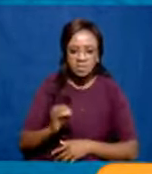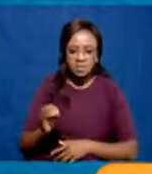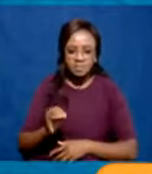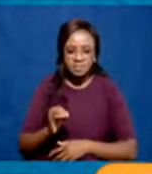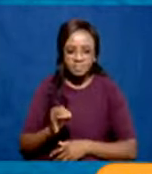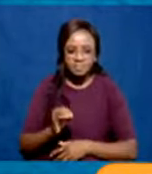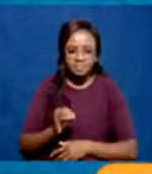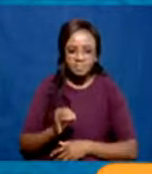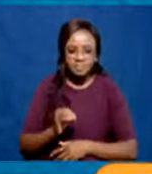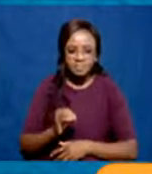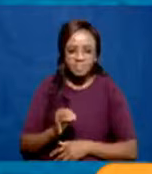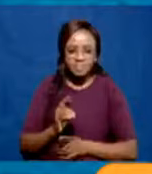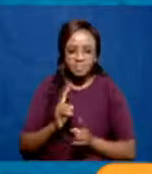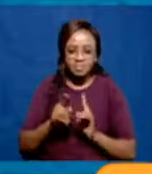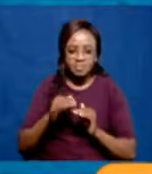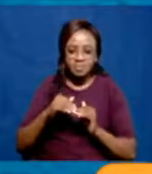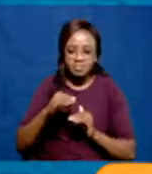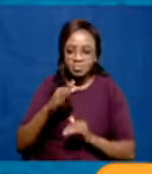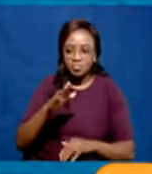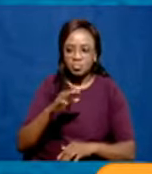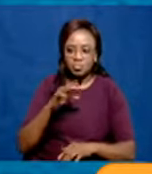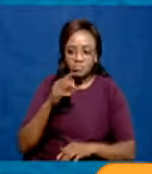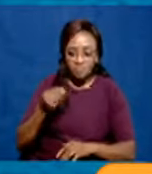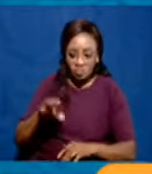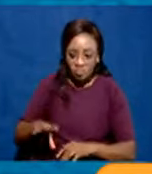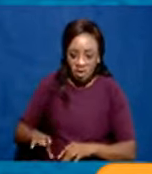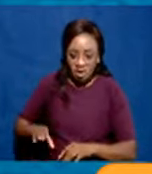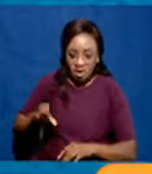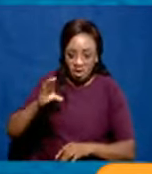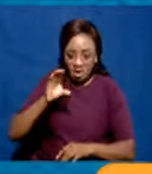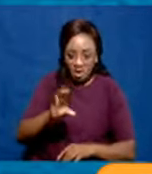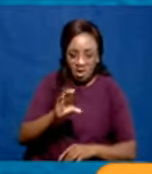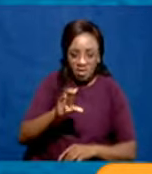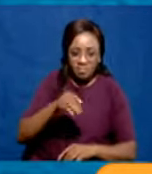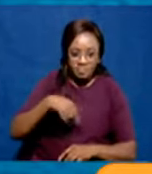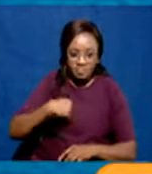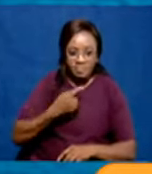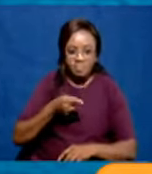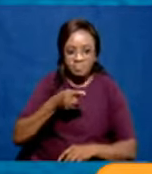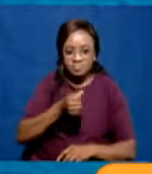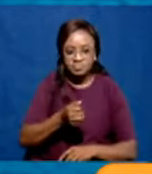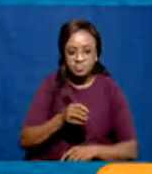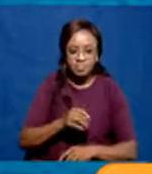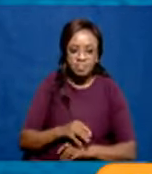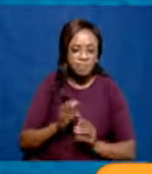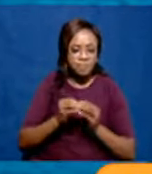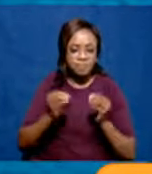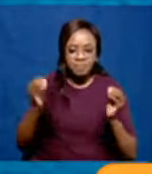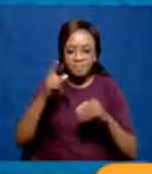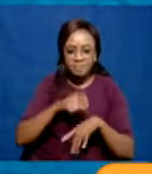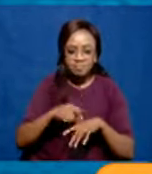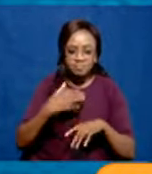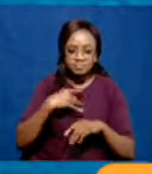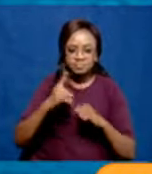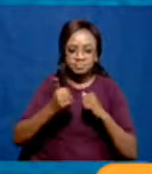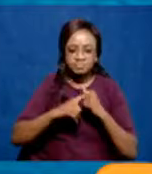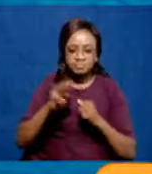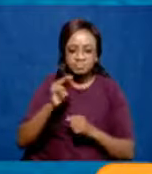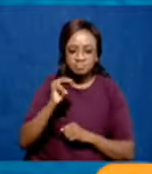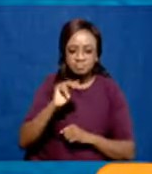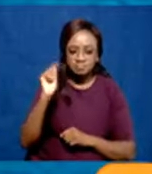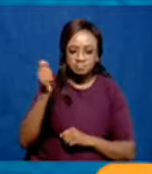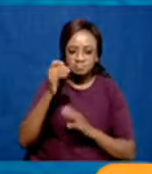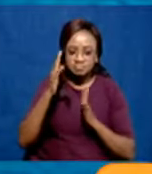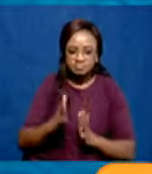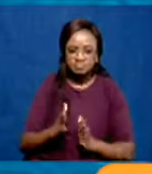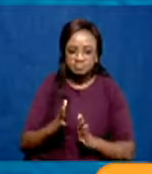as yourself. The out-of-pocket expenditure will increase also because of the civil servant cover. For a long time, we have about 6 million Kenyans or civil